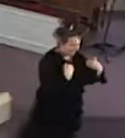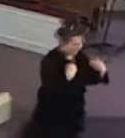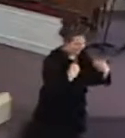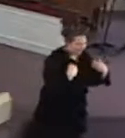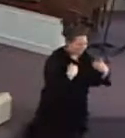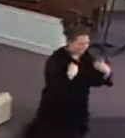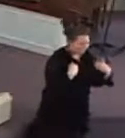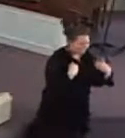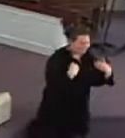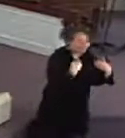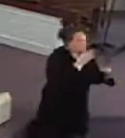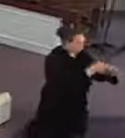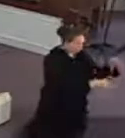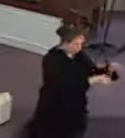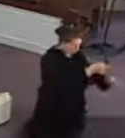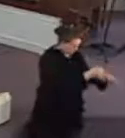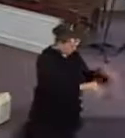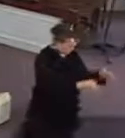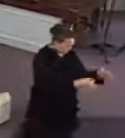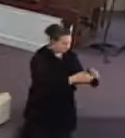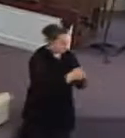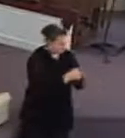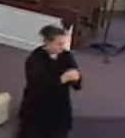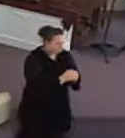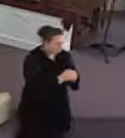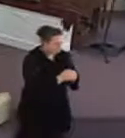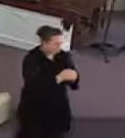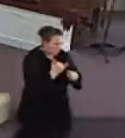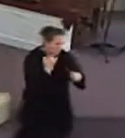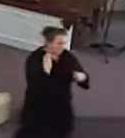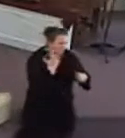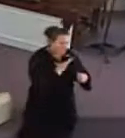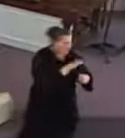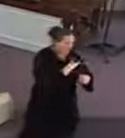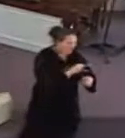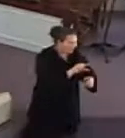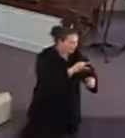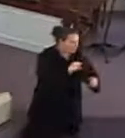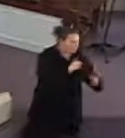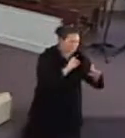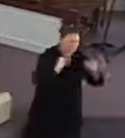James tells us that if we keep the whole law but offend in one point, we are guilty of all.